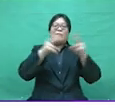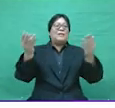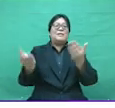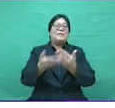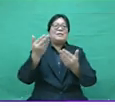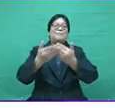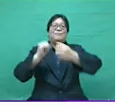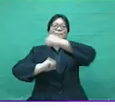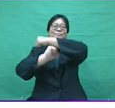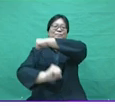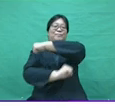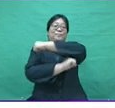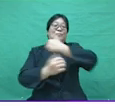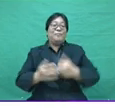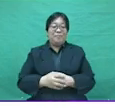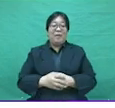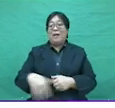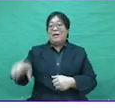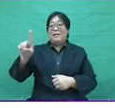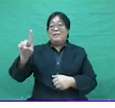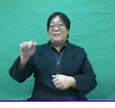very simple structured data.